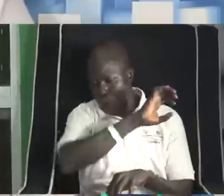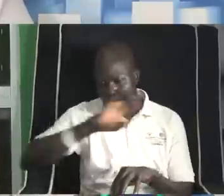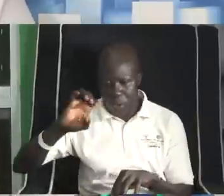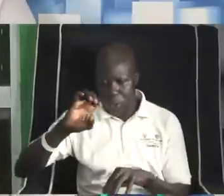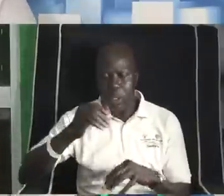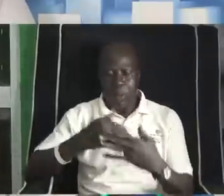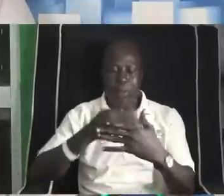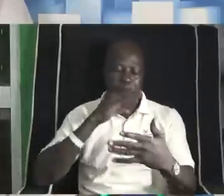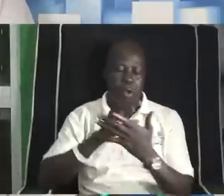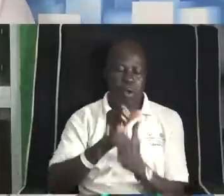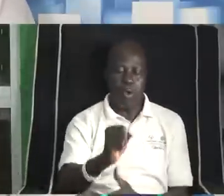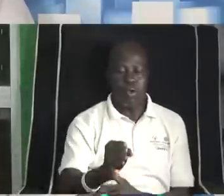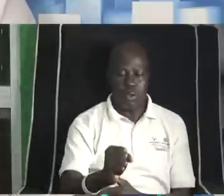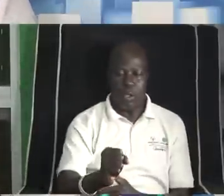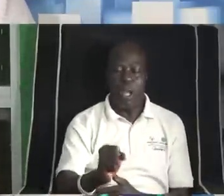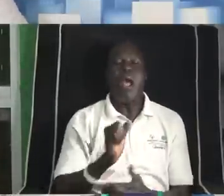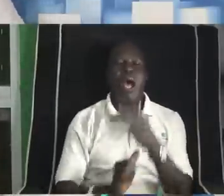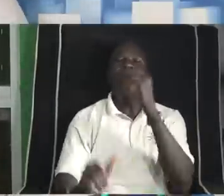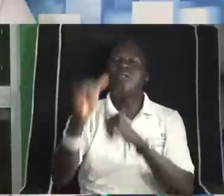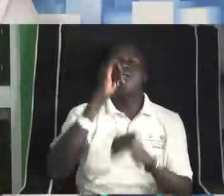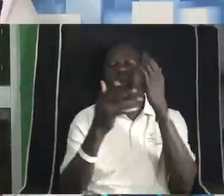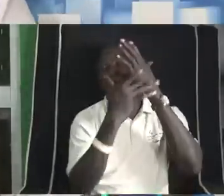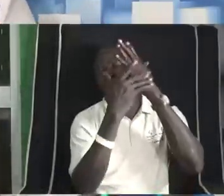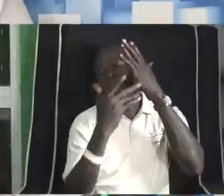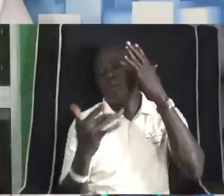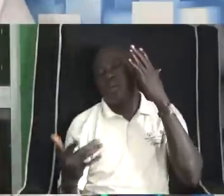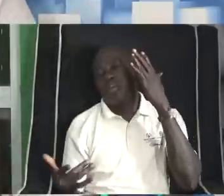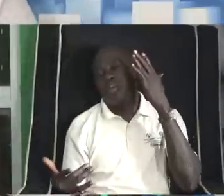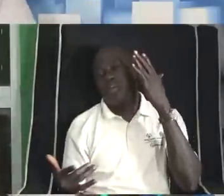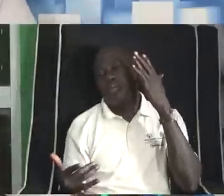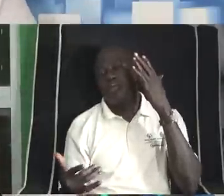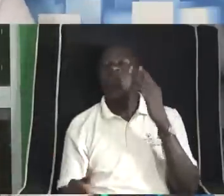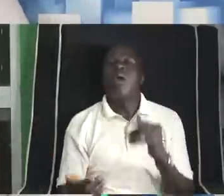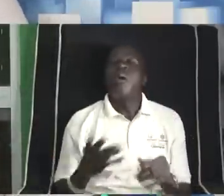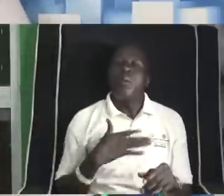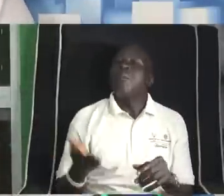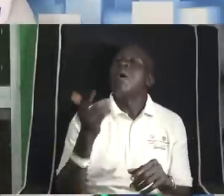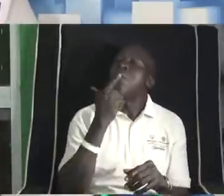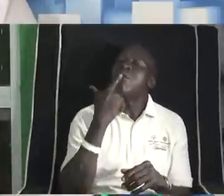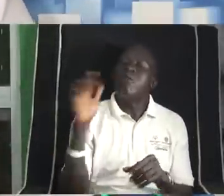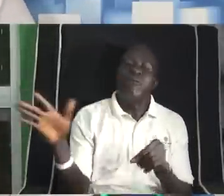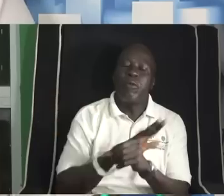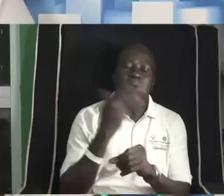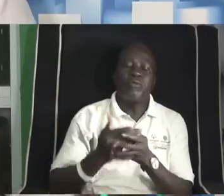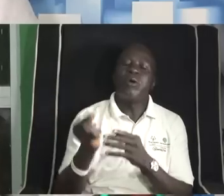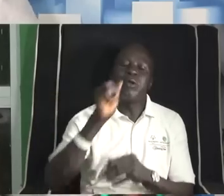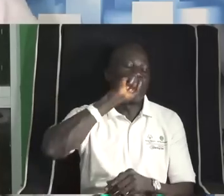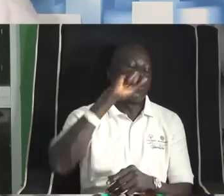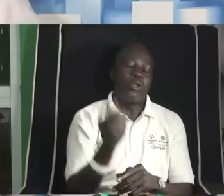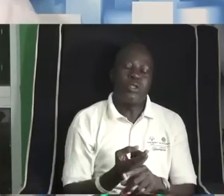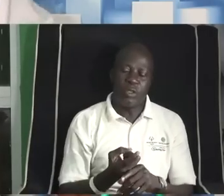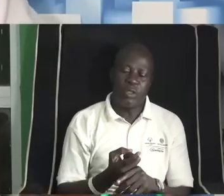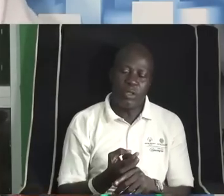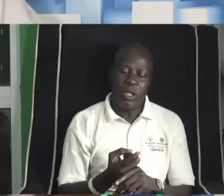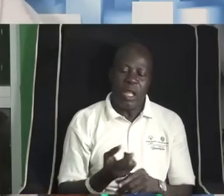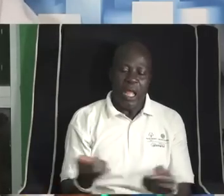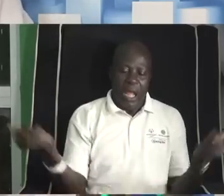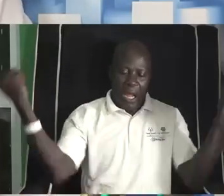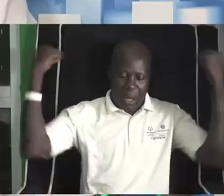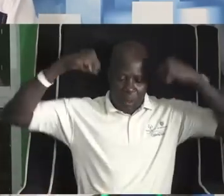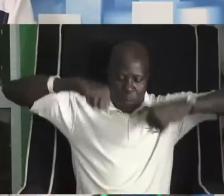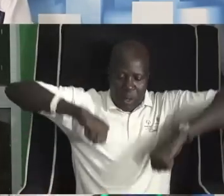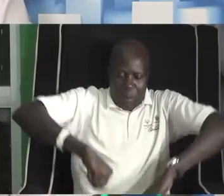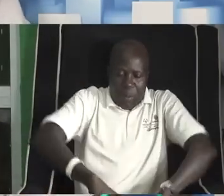cross. Behold, I drink from his blood. My mouth is full of authority.